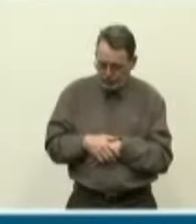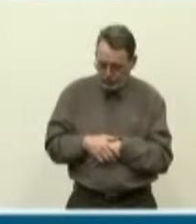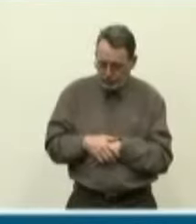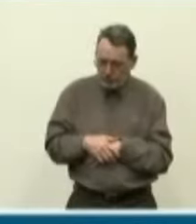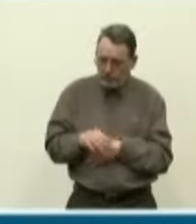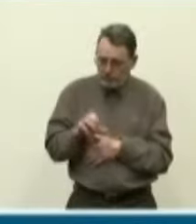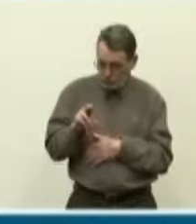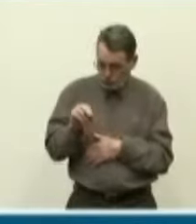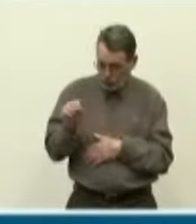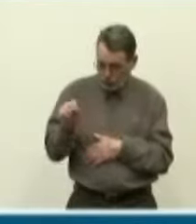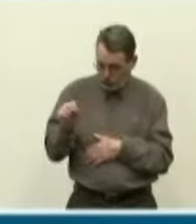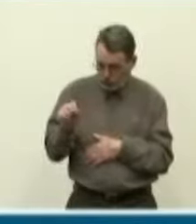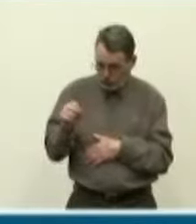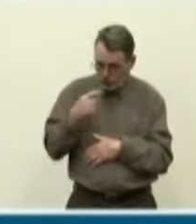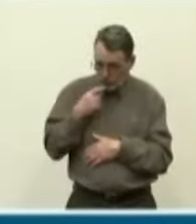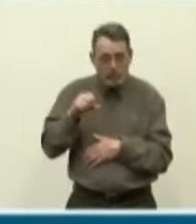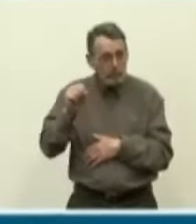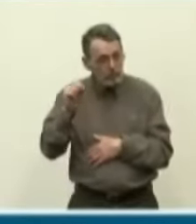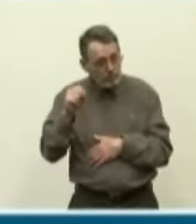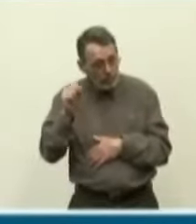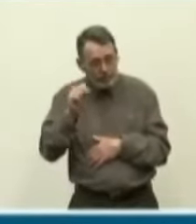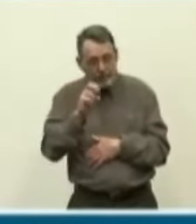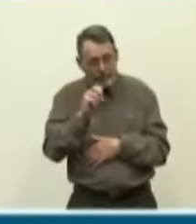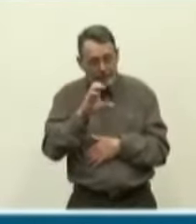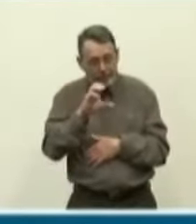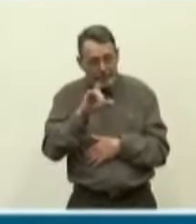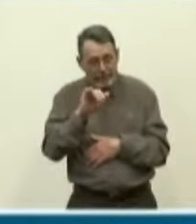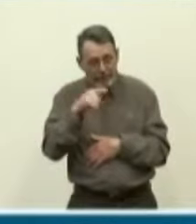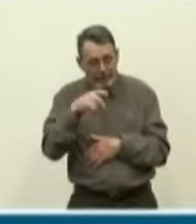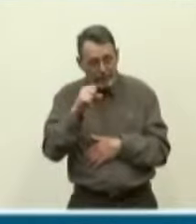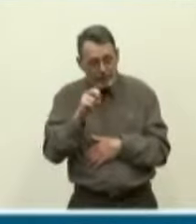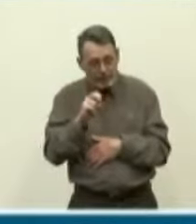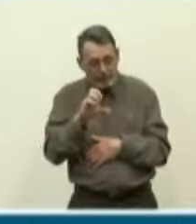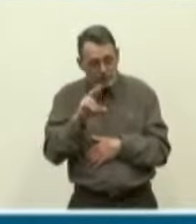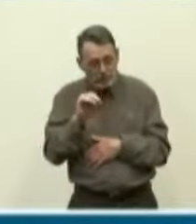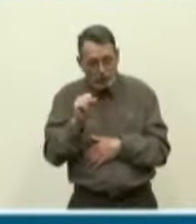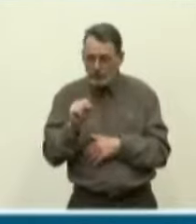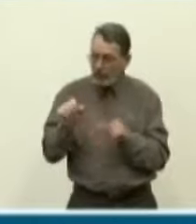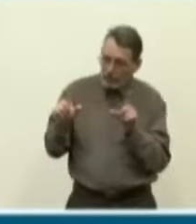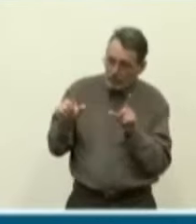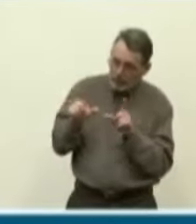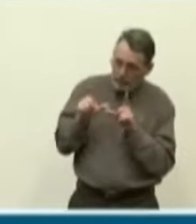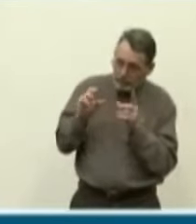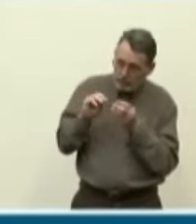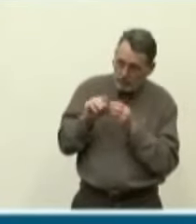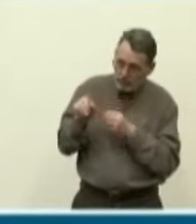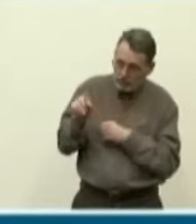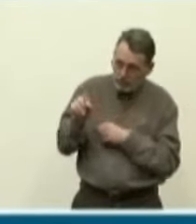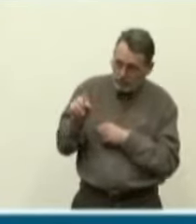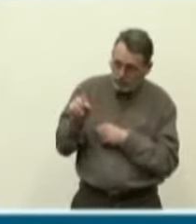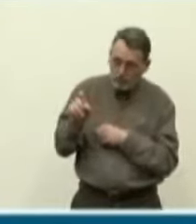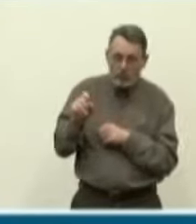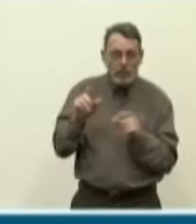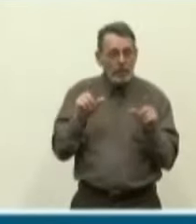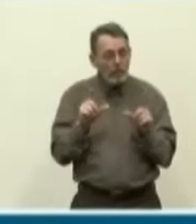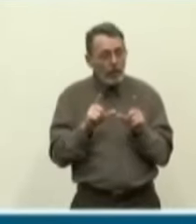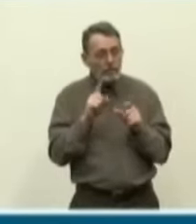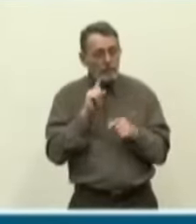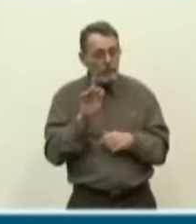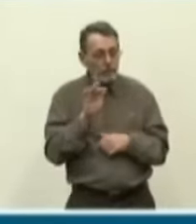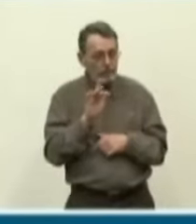12, 32 and 40. Eclipse Cross, you said? Yeah, an Eclipse Cross. And what's the license plate, please? All right, the license plate is.